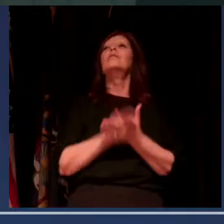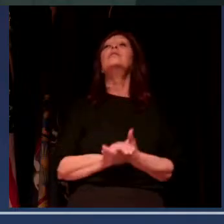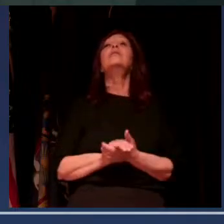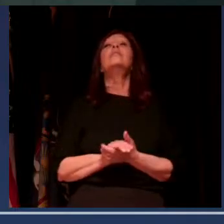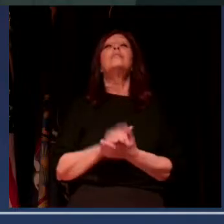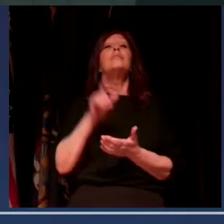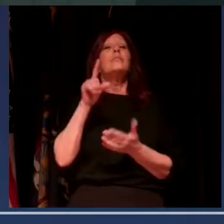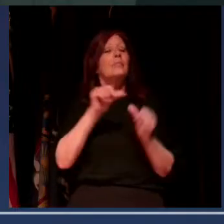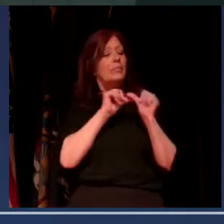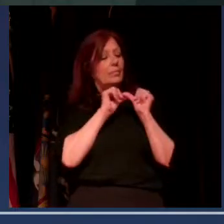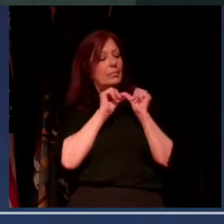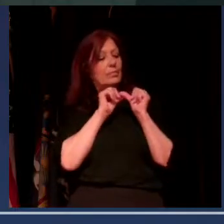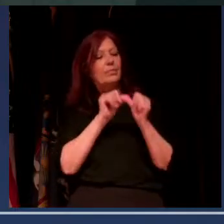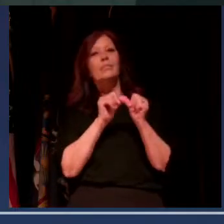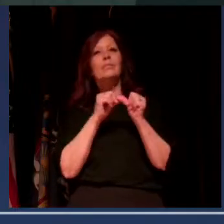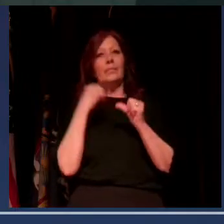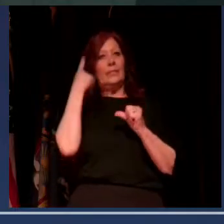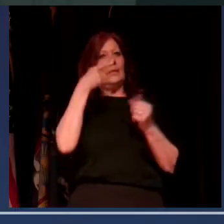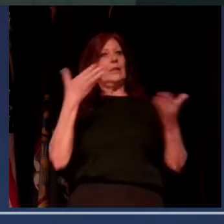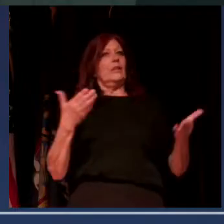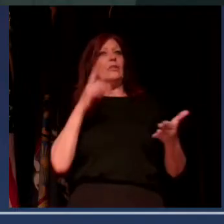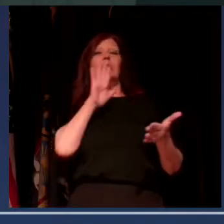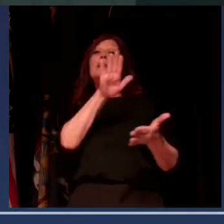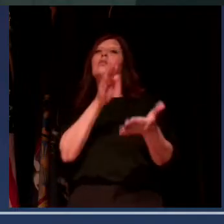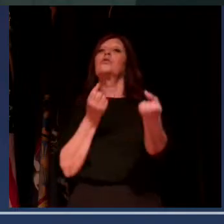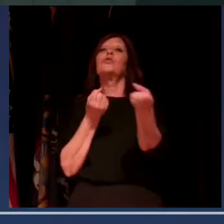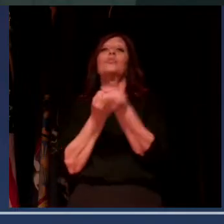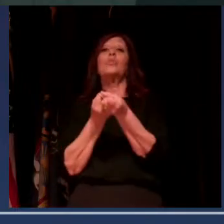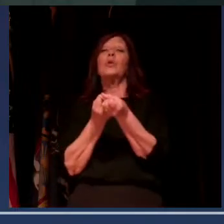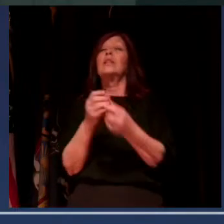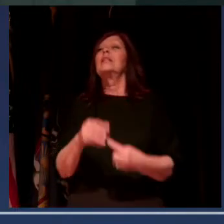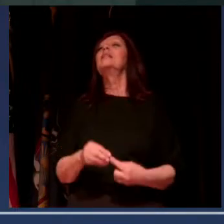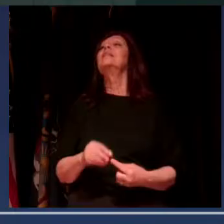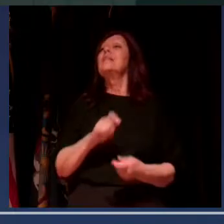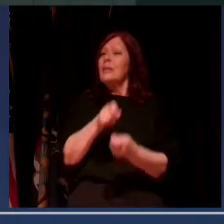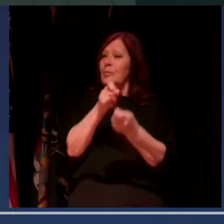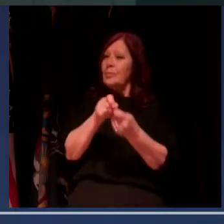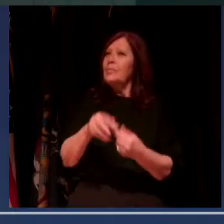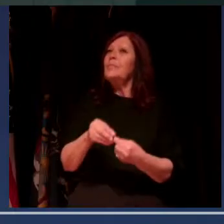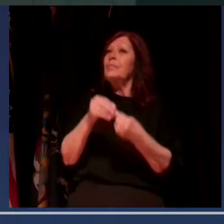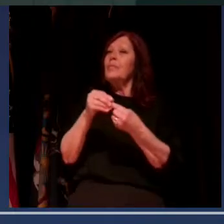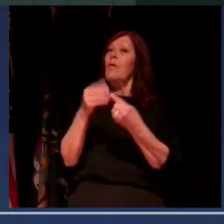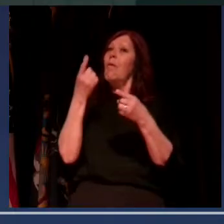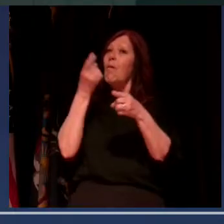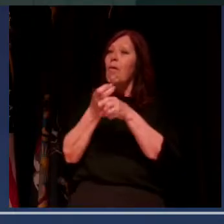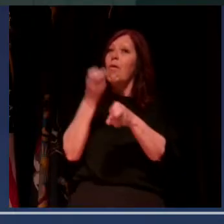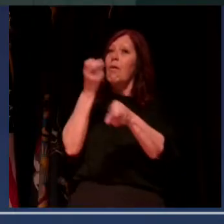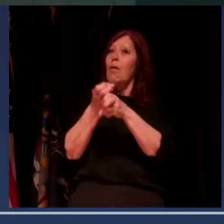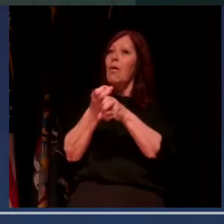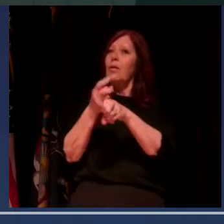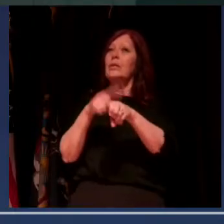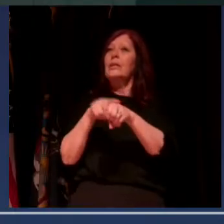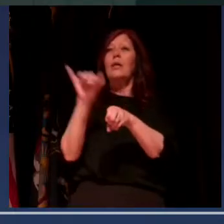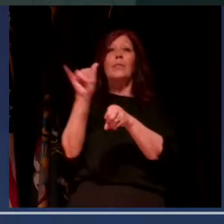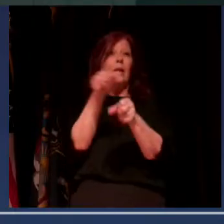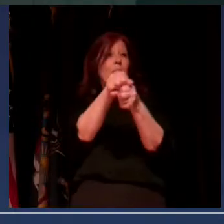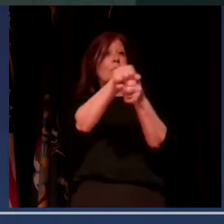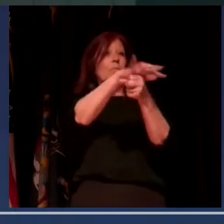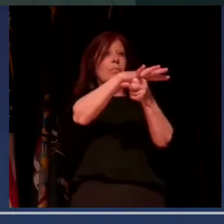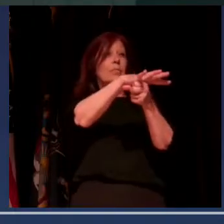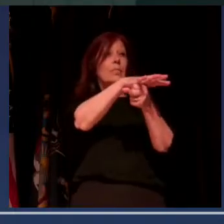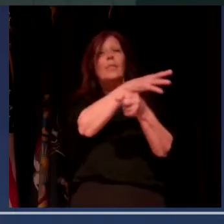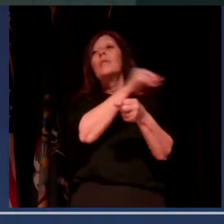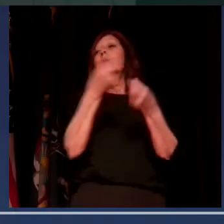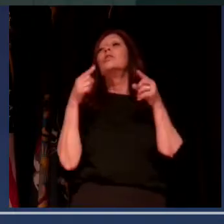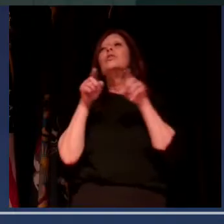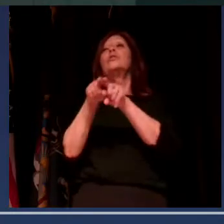been a steady face in his support, particularly during a difficult time such as the pandemic and during